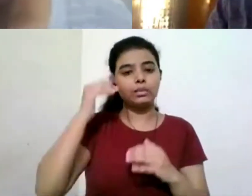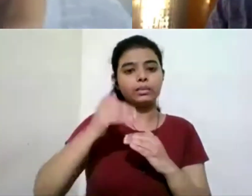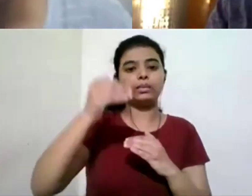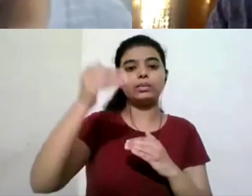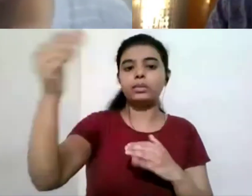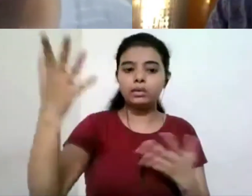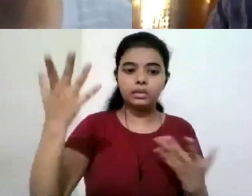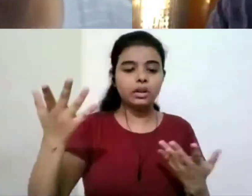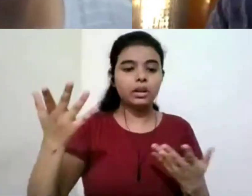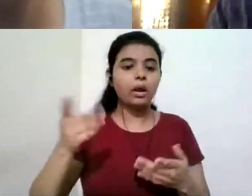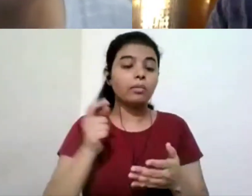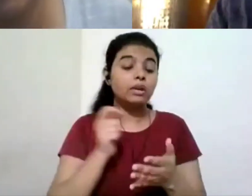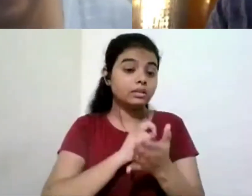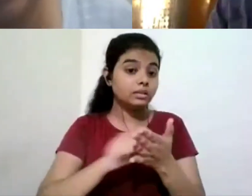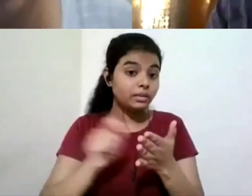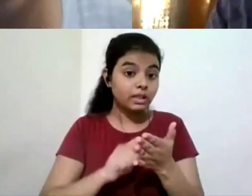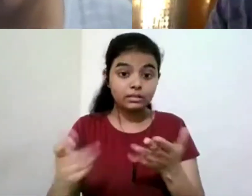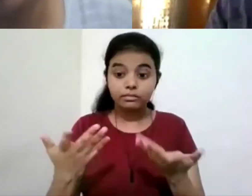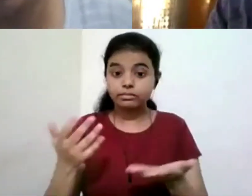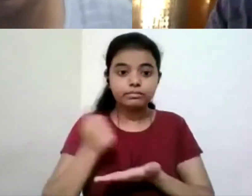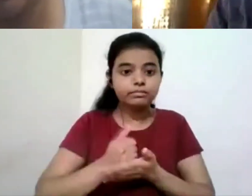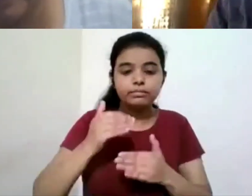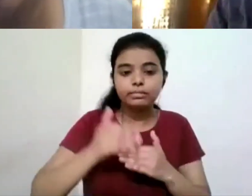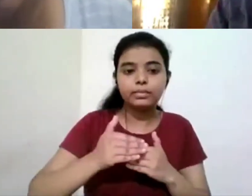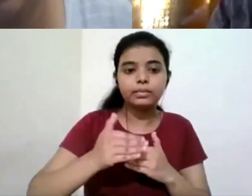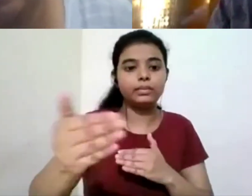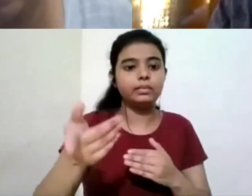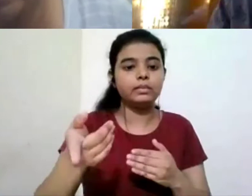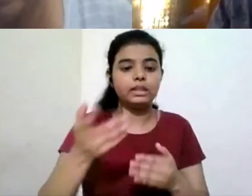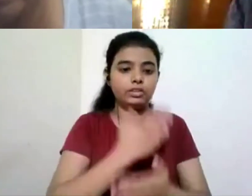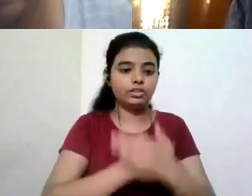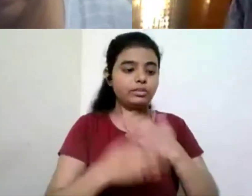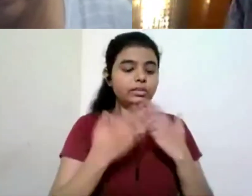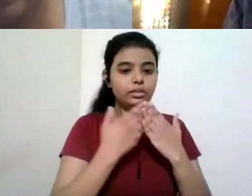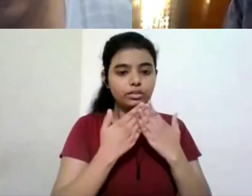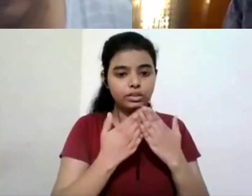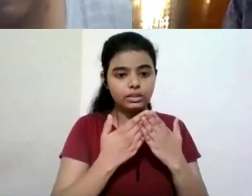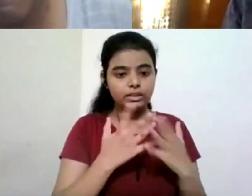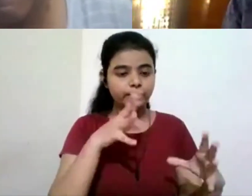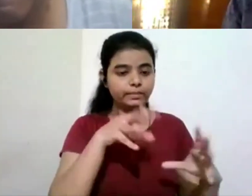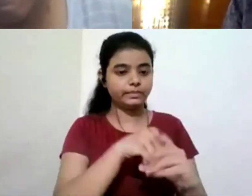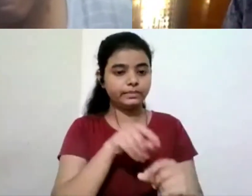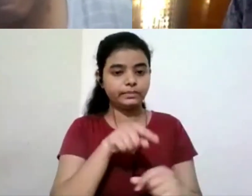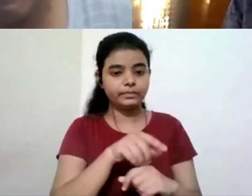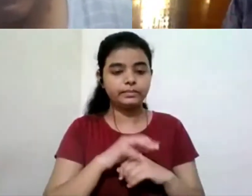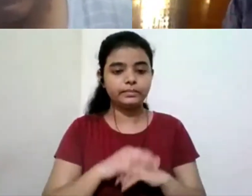more writing which allows for that to happen in disability studies.